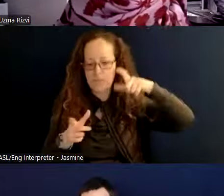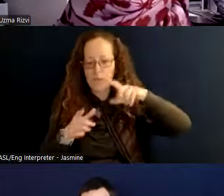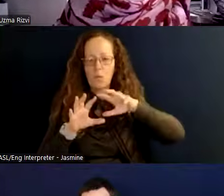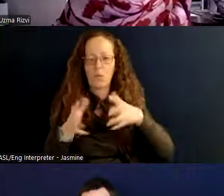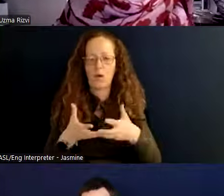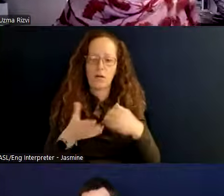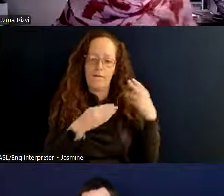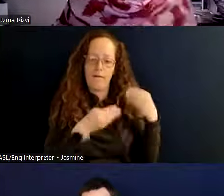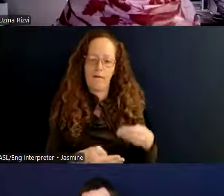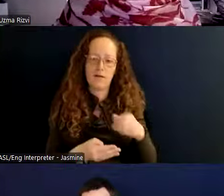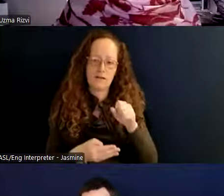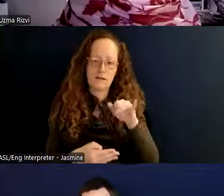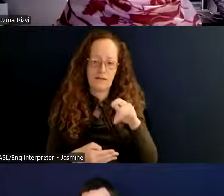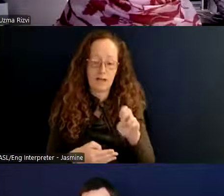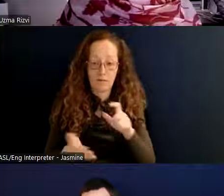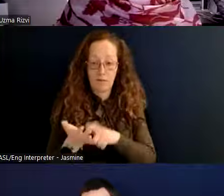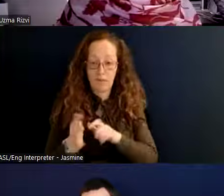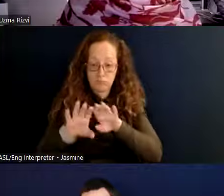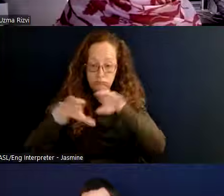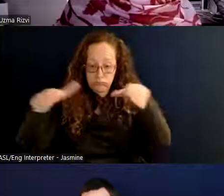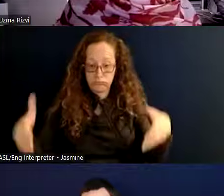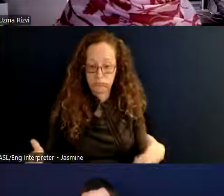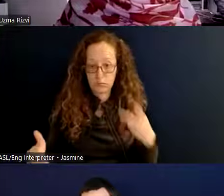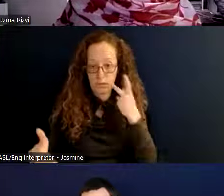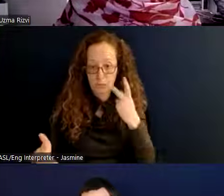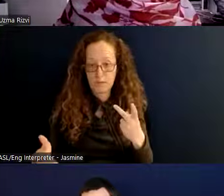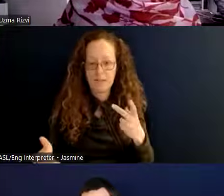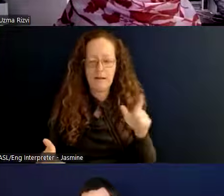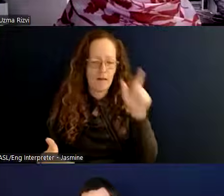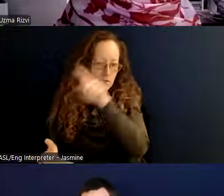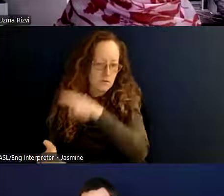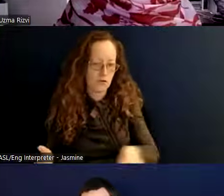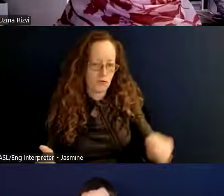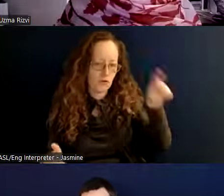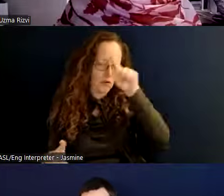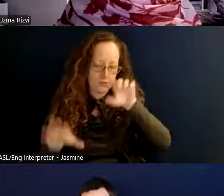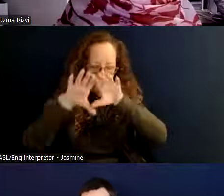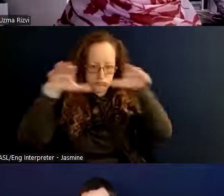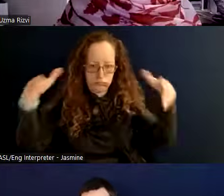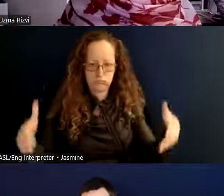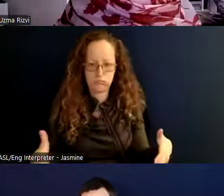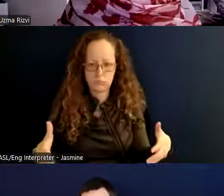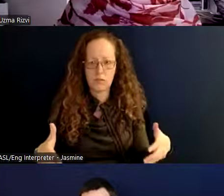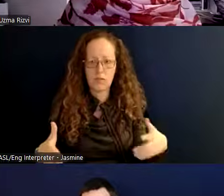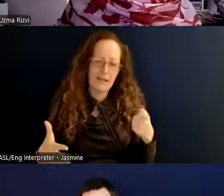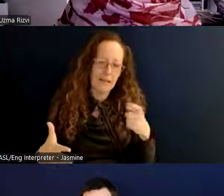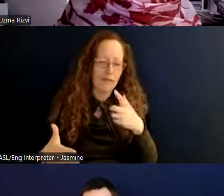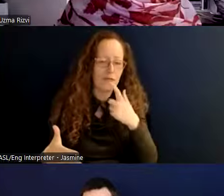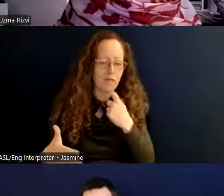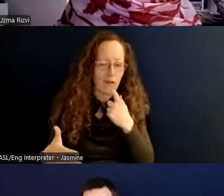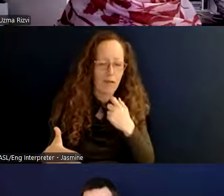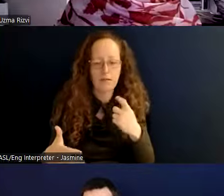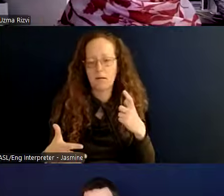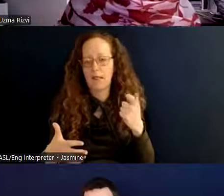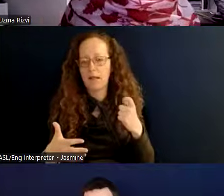archaeological mound. And now that I know you can see my pointer, I'm going to just circle it again. You can see how it's a little dark red. And you can see kind of a little bit